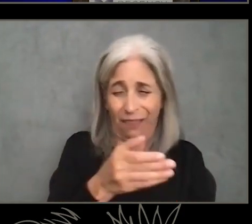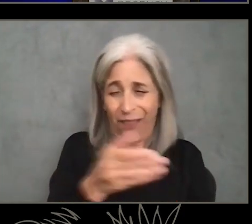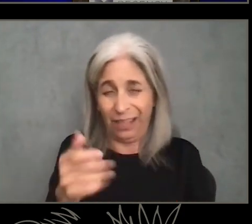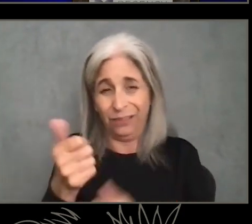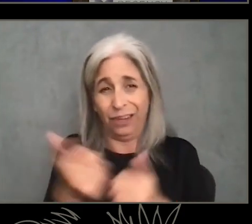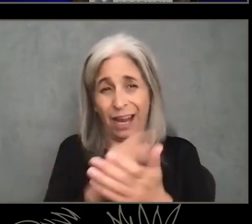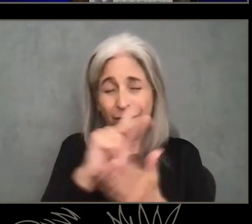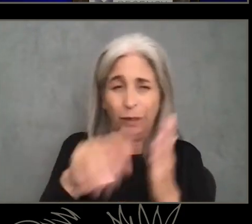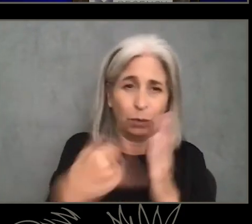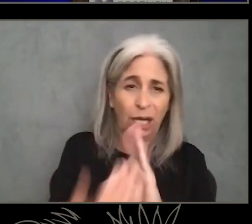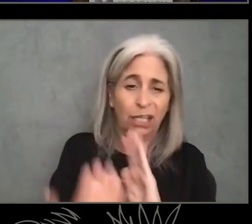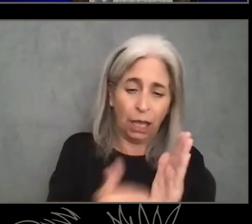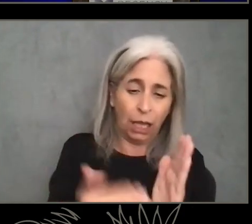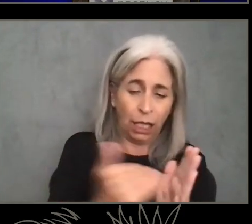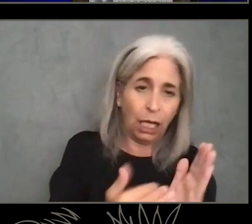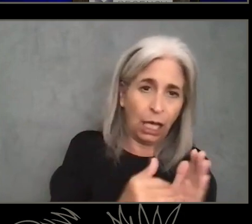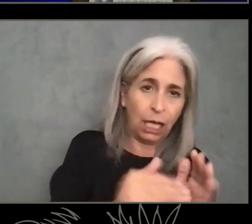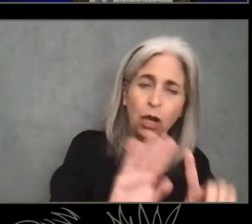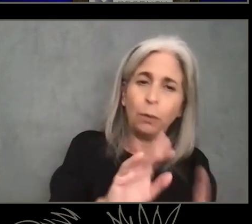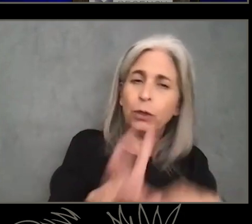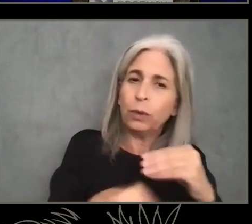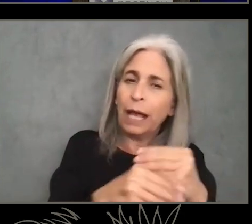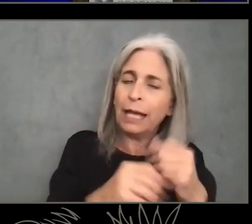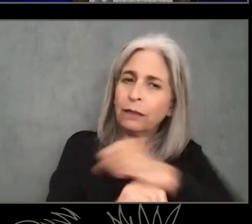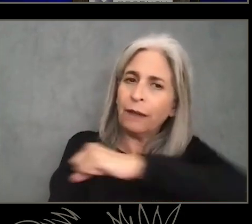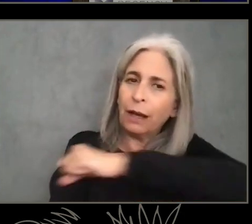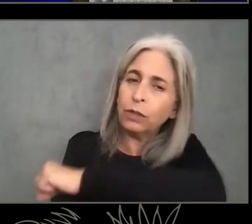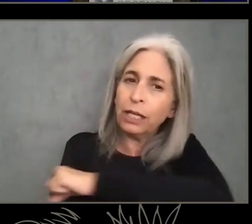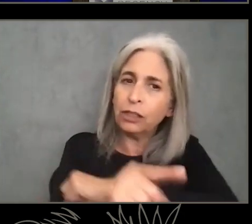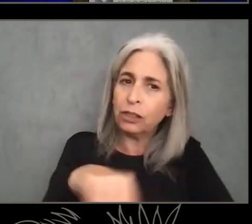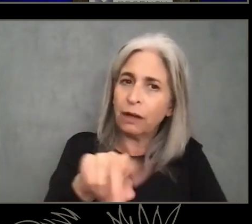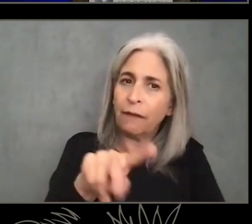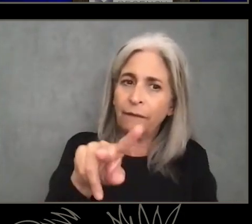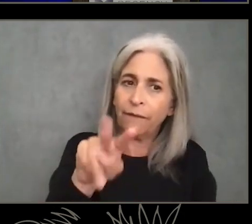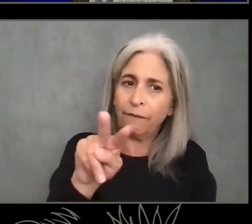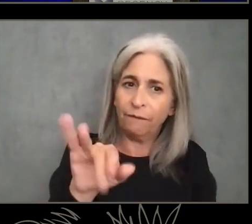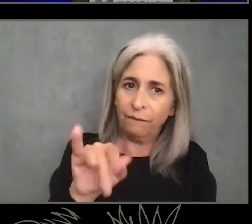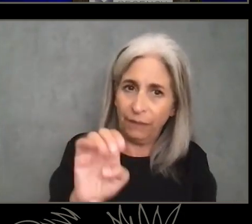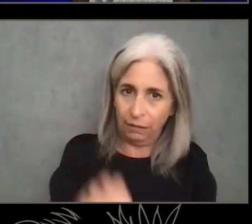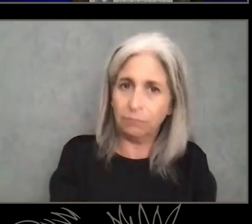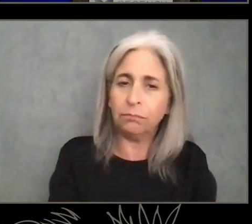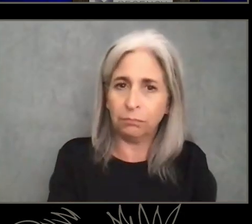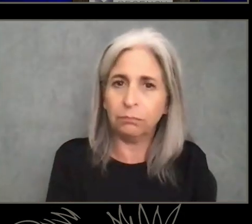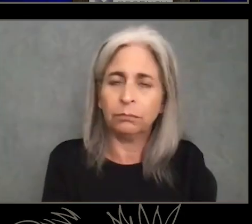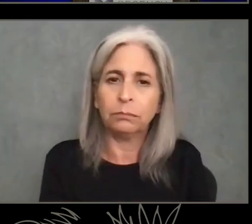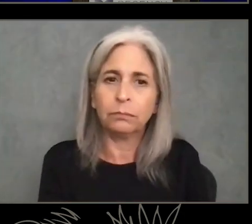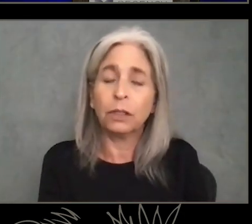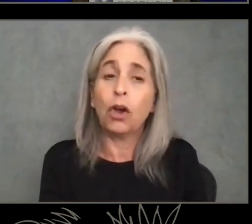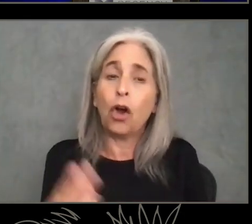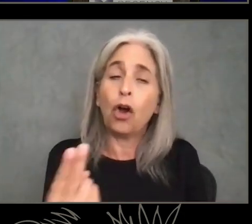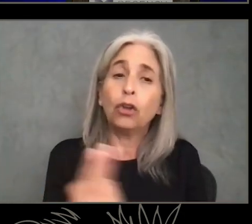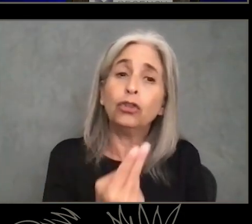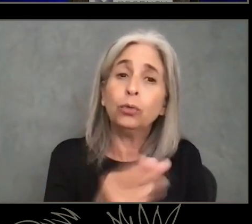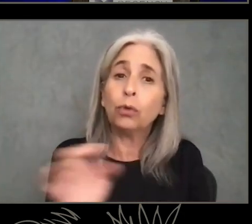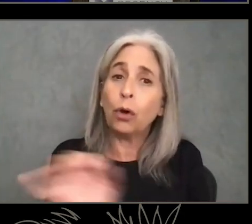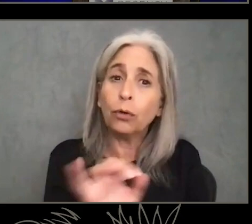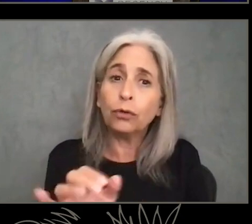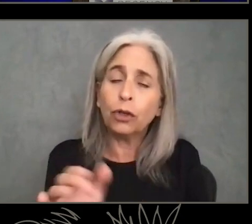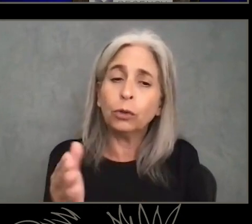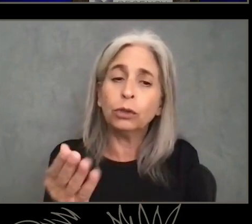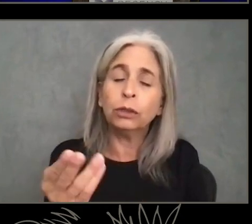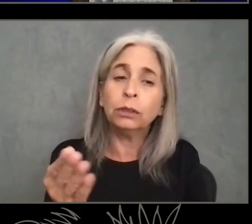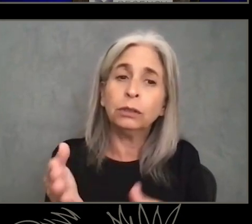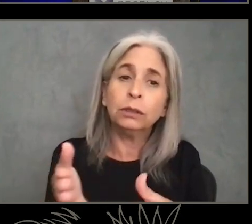things in each one of these projects, but could still build on the foundation of Vite. and also take advantage of some of these